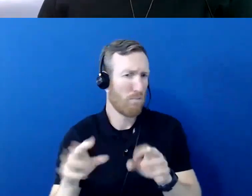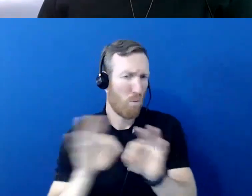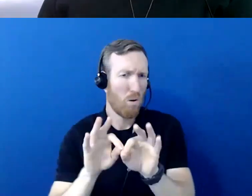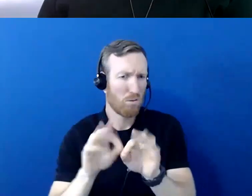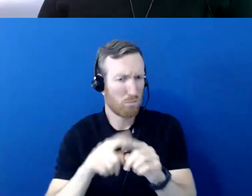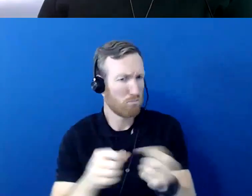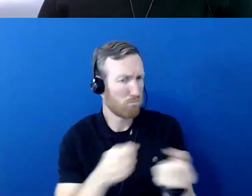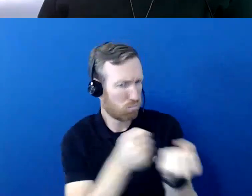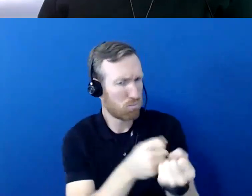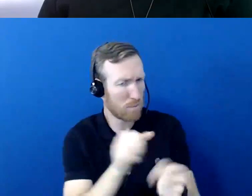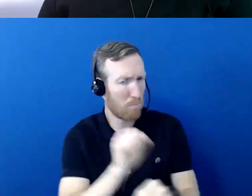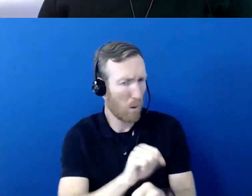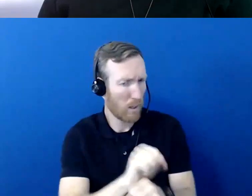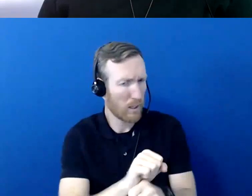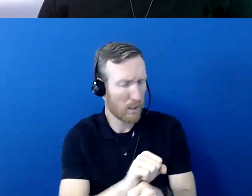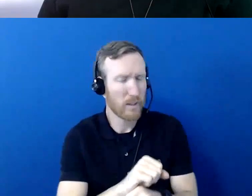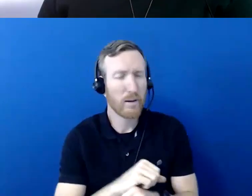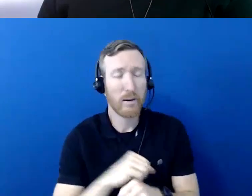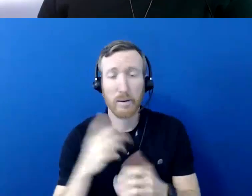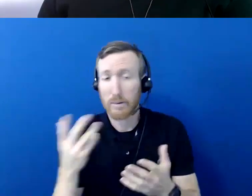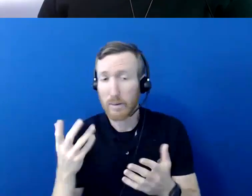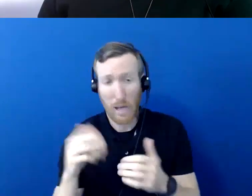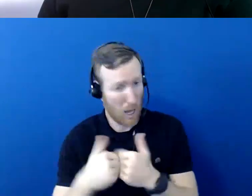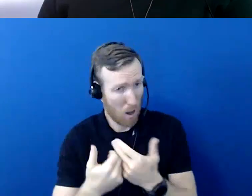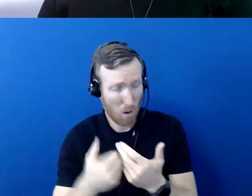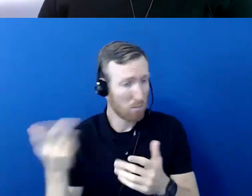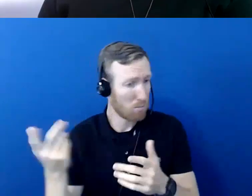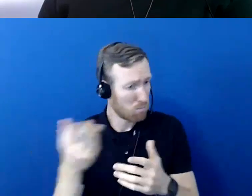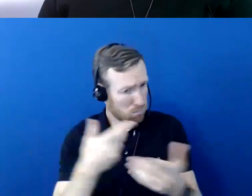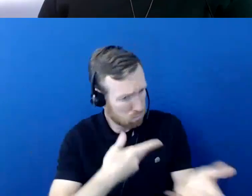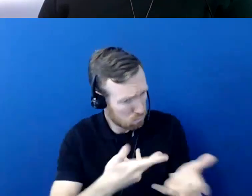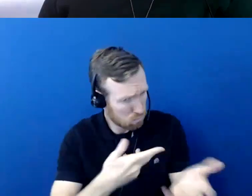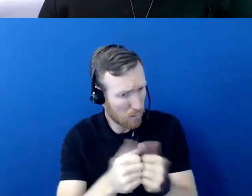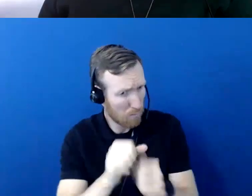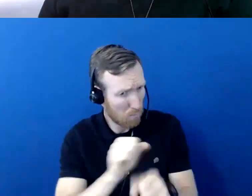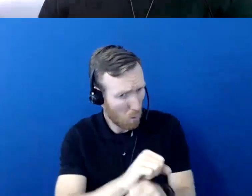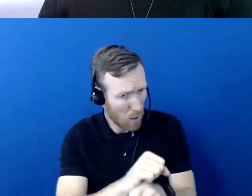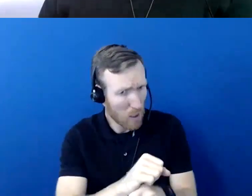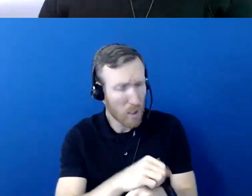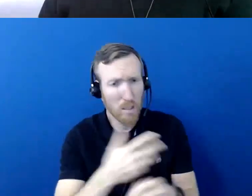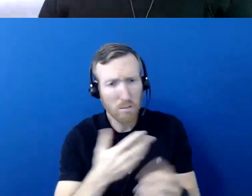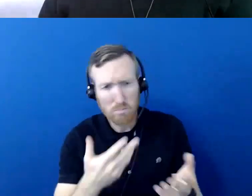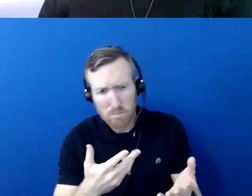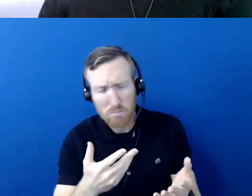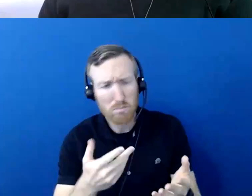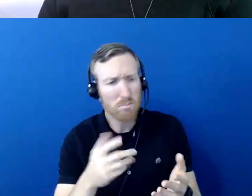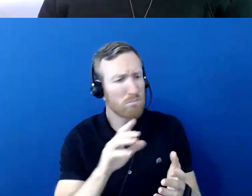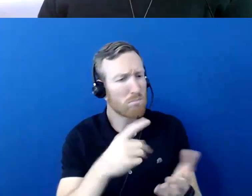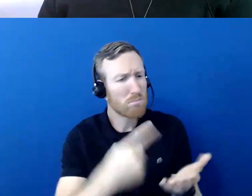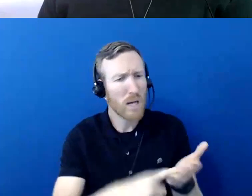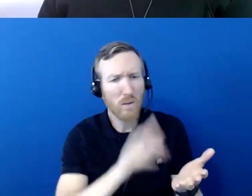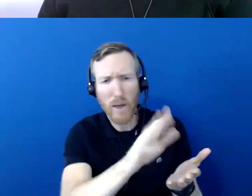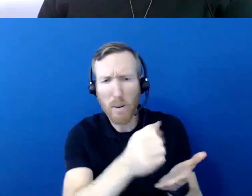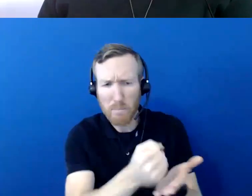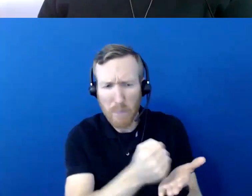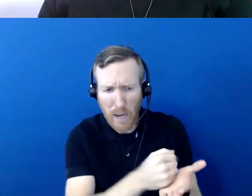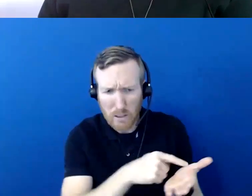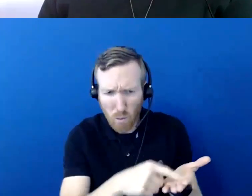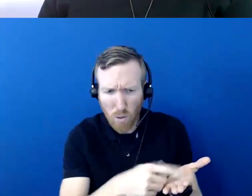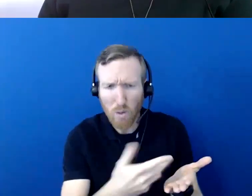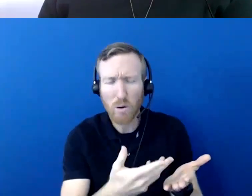all. So they support the employee by having the conversation, by discussing the passport, by coming to